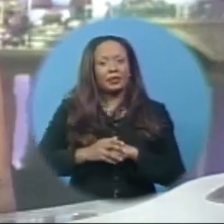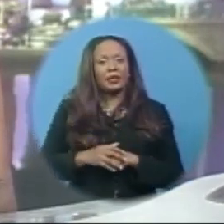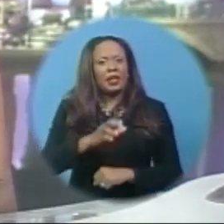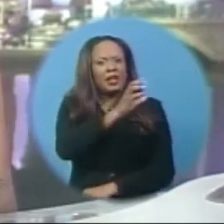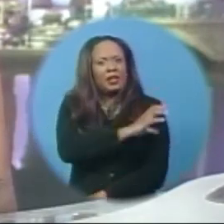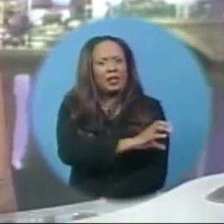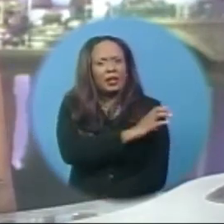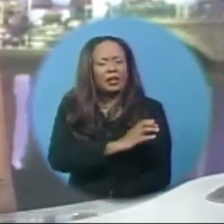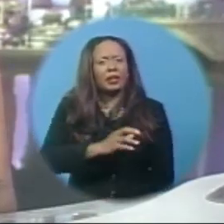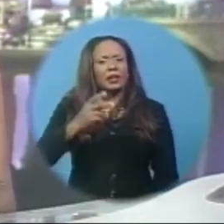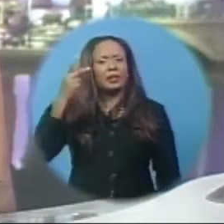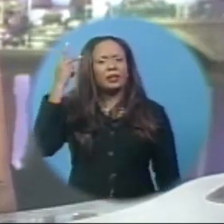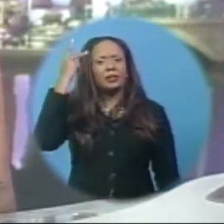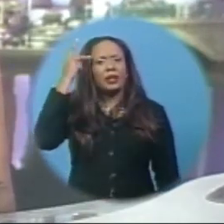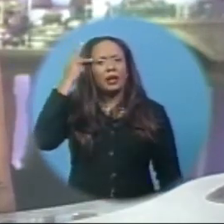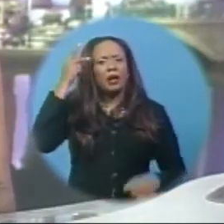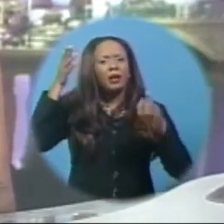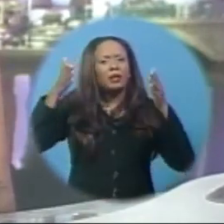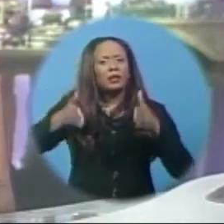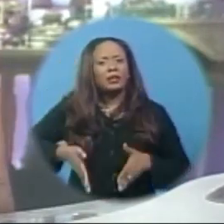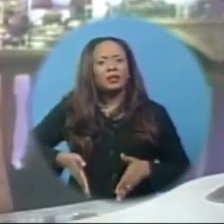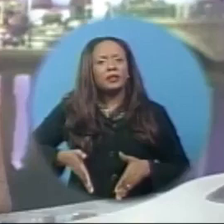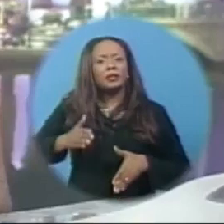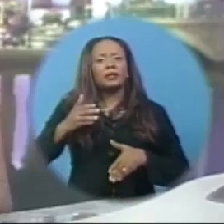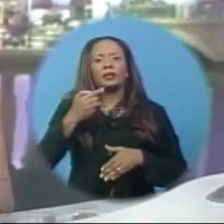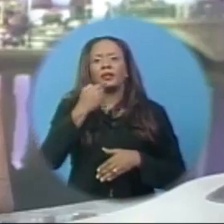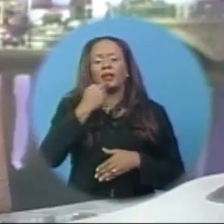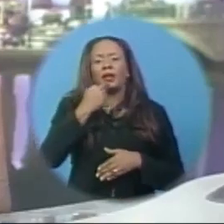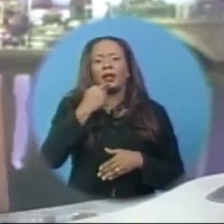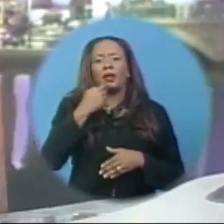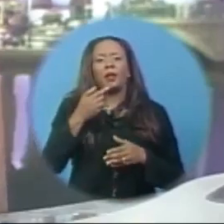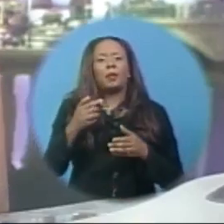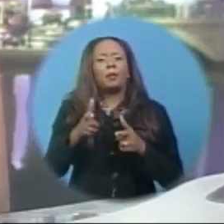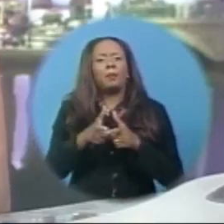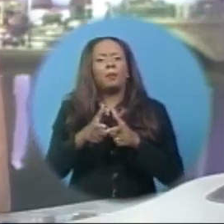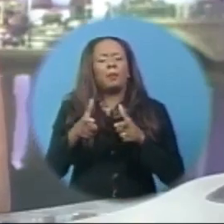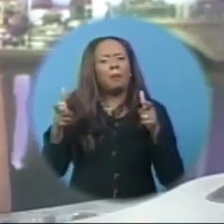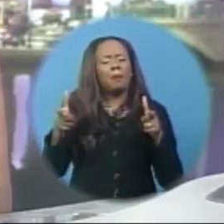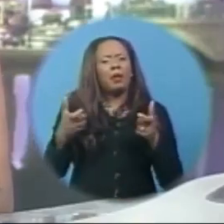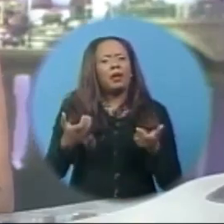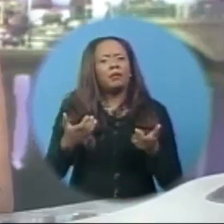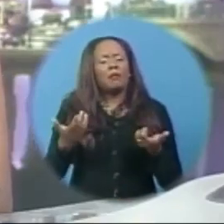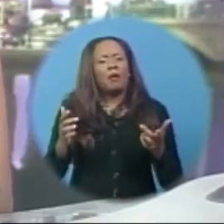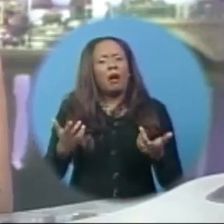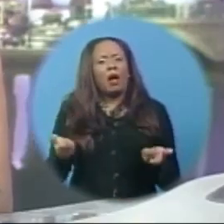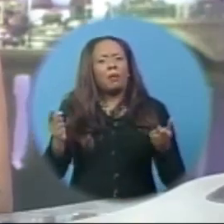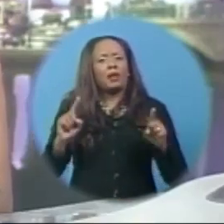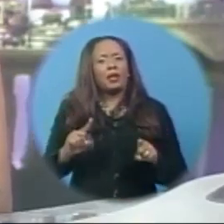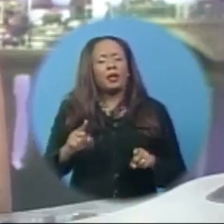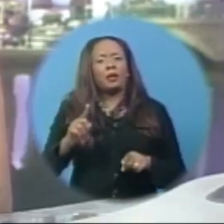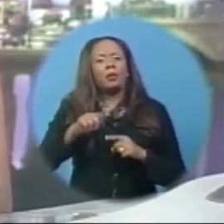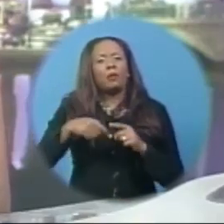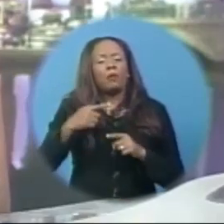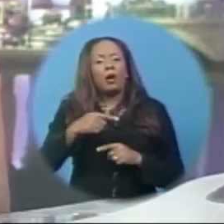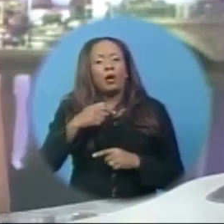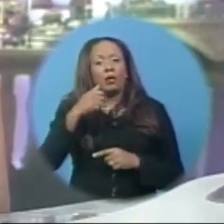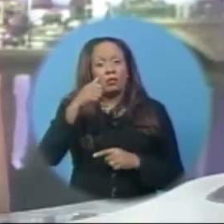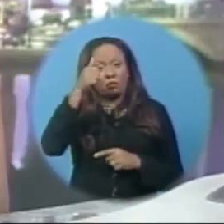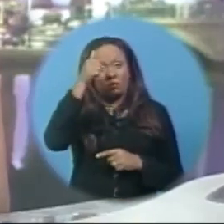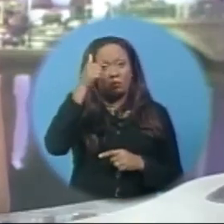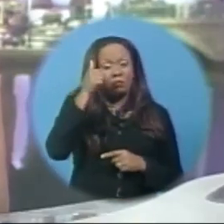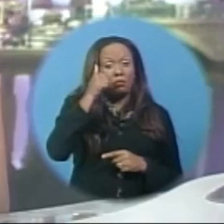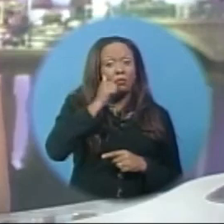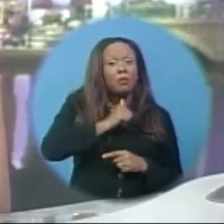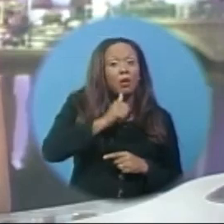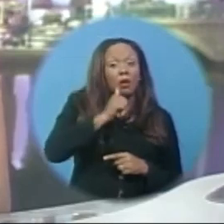says self-cutting is a big issue that's now taking root, especially among females. Fiona Charles Richards says many